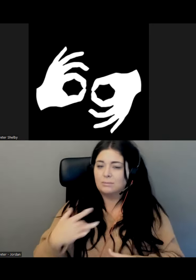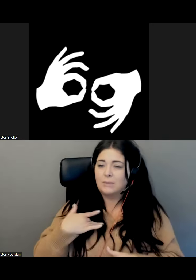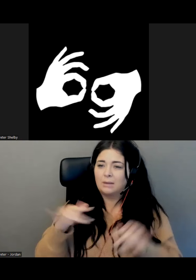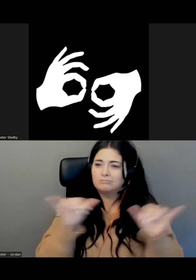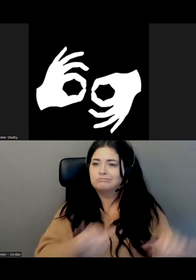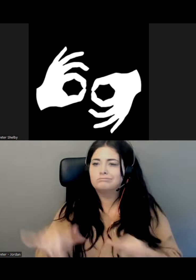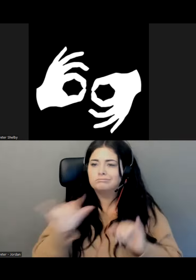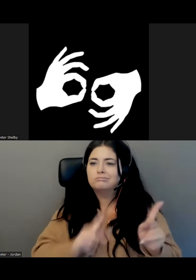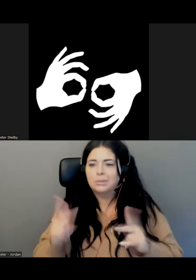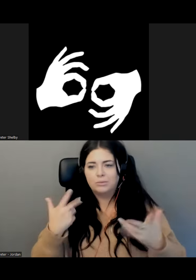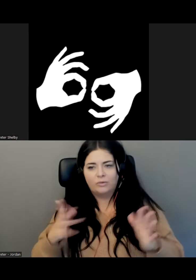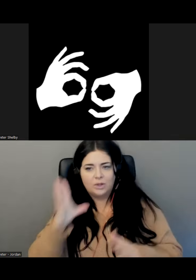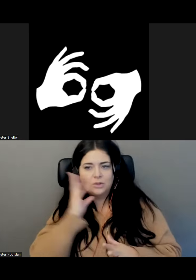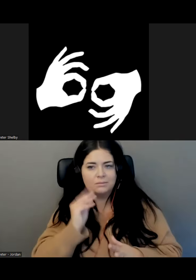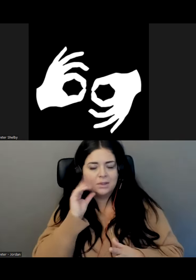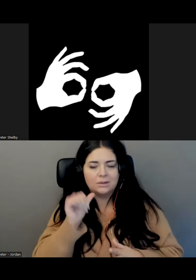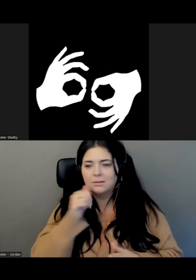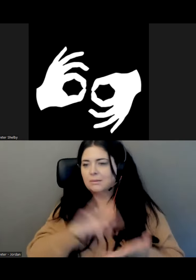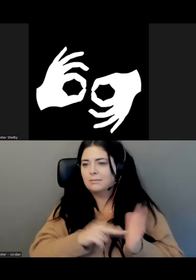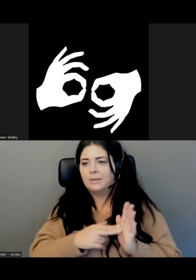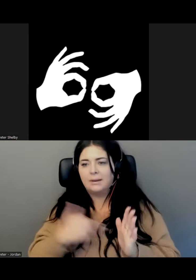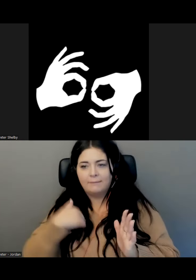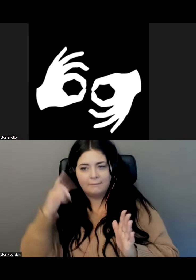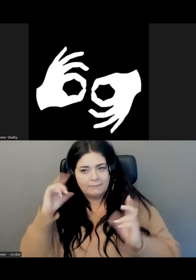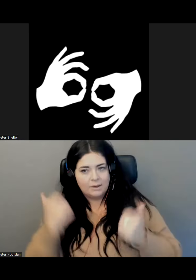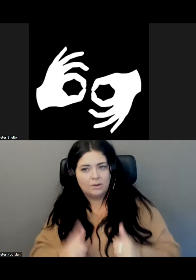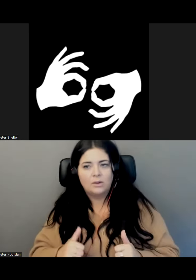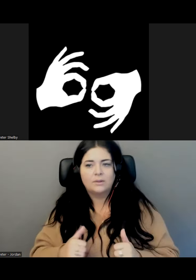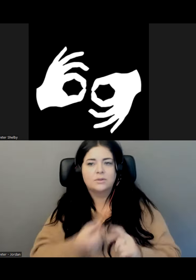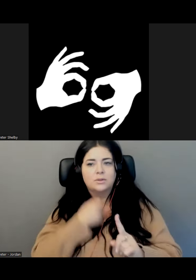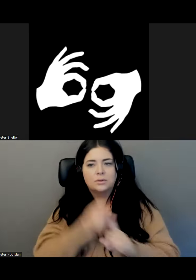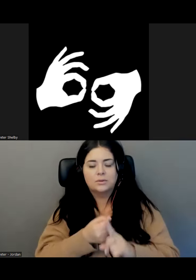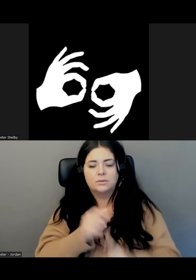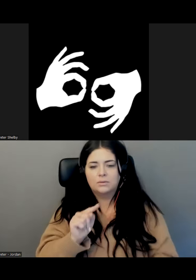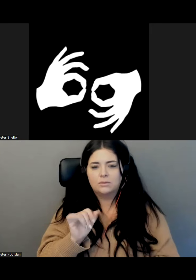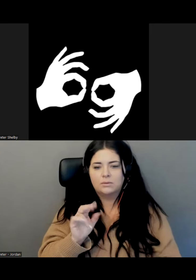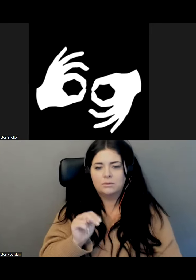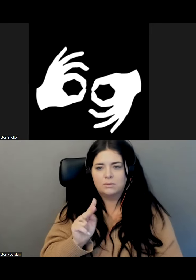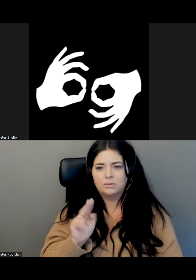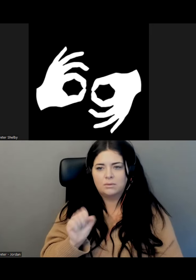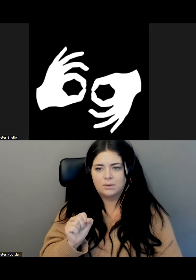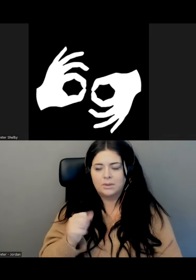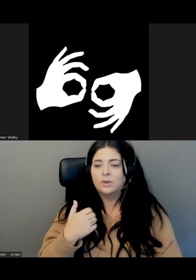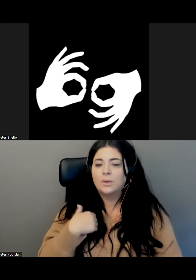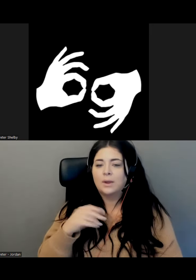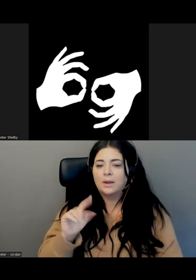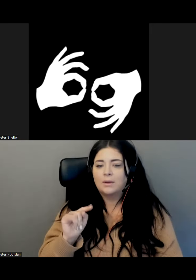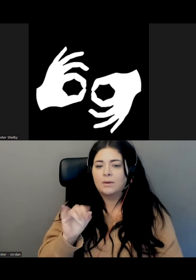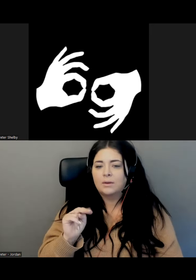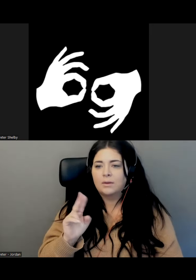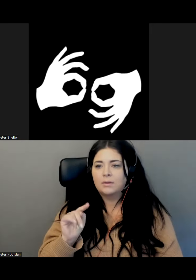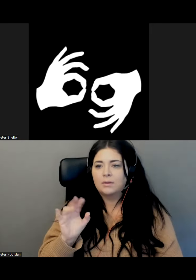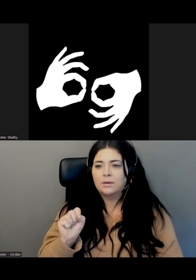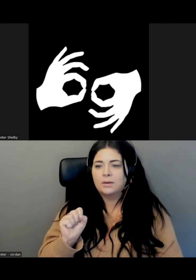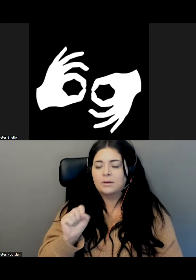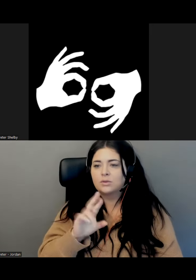that is something that we in our clinic focus a lot on is tinnitus retraining therapy and helping people with their